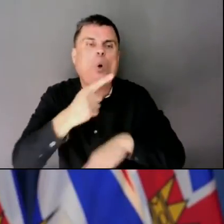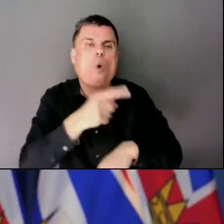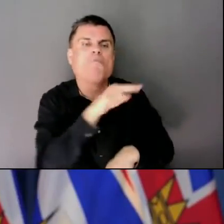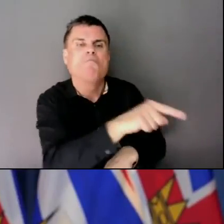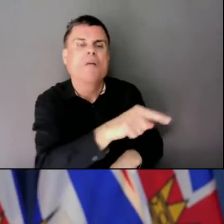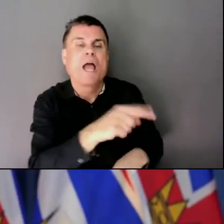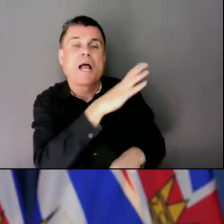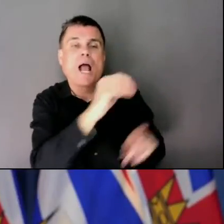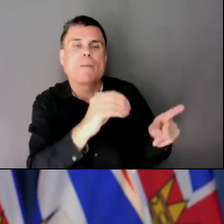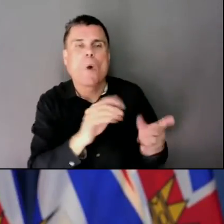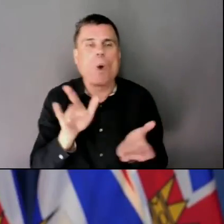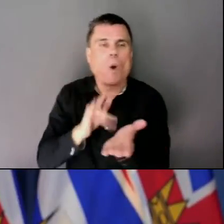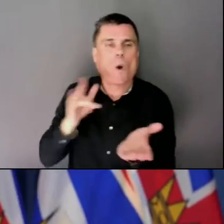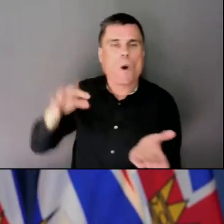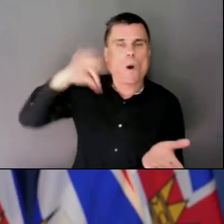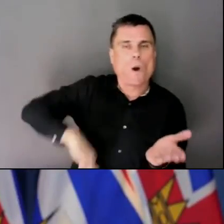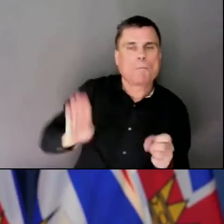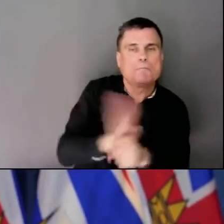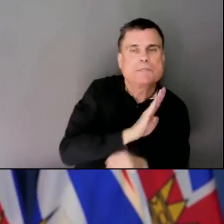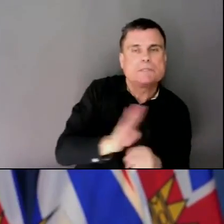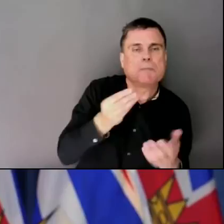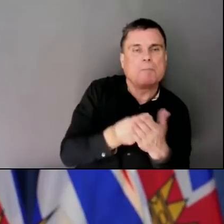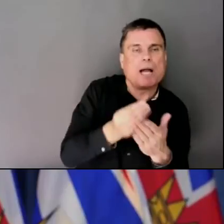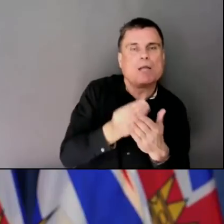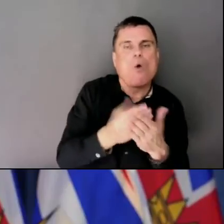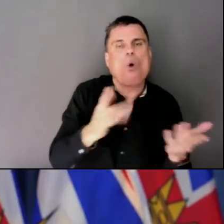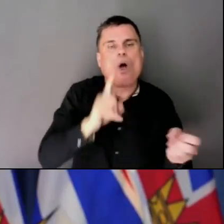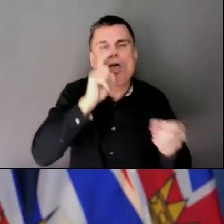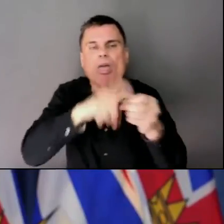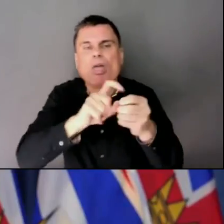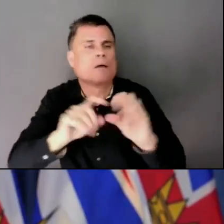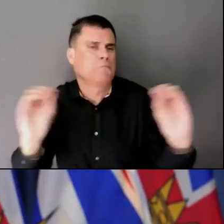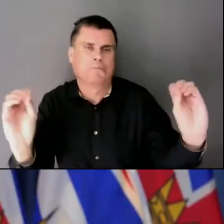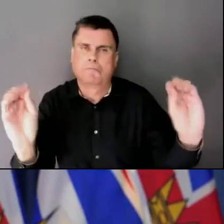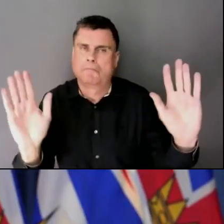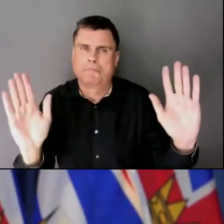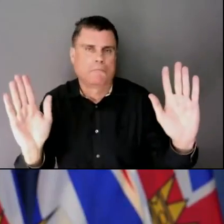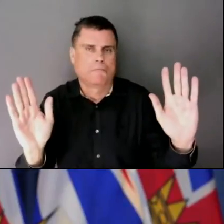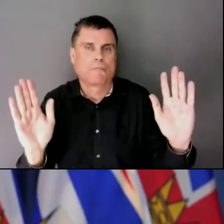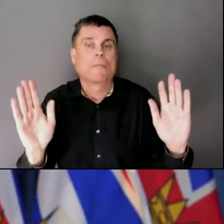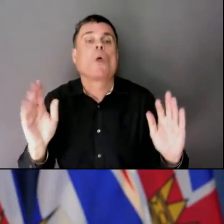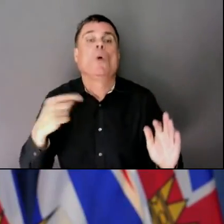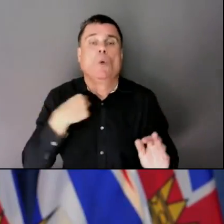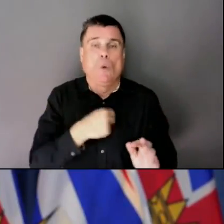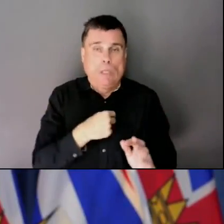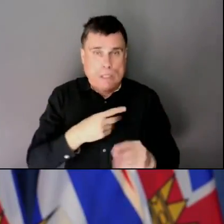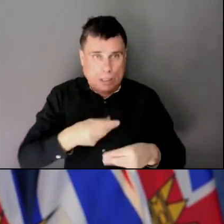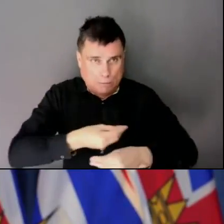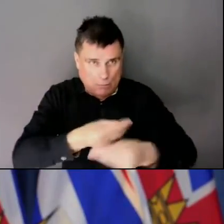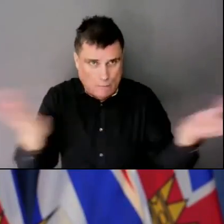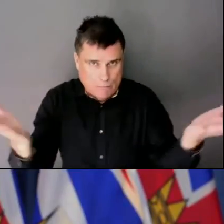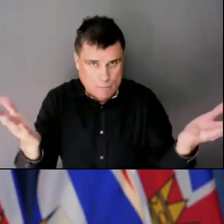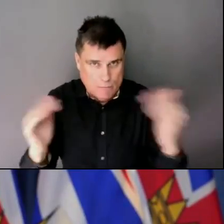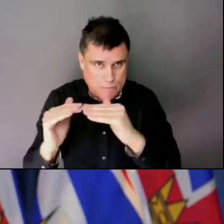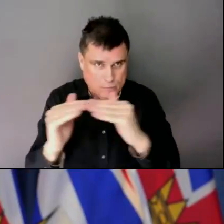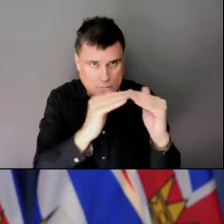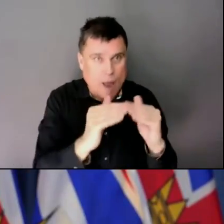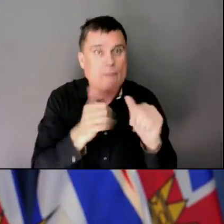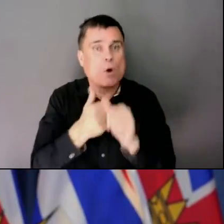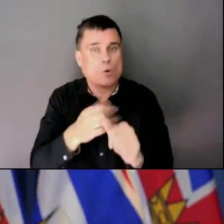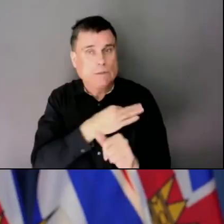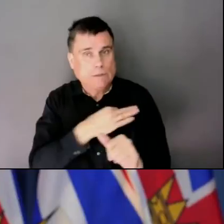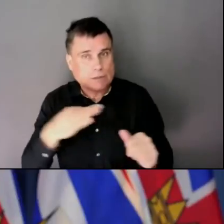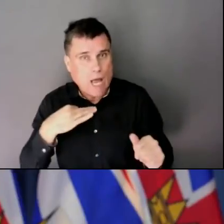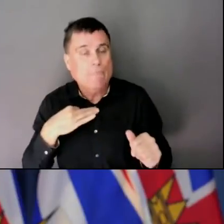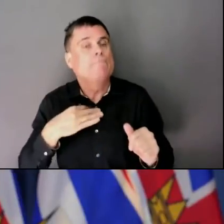sector. Its recommendations have been implemented by the staff who were affected by it at the senior services. We did reach out to a lot of people